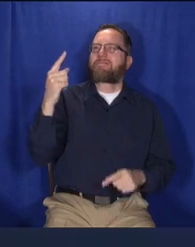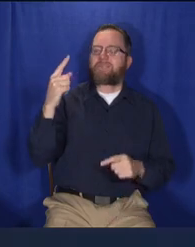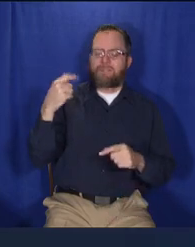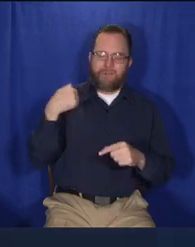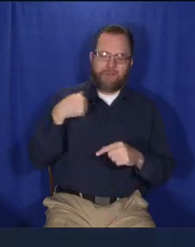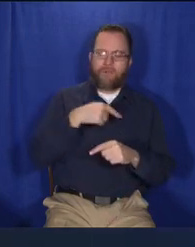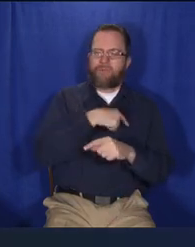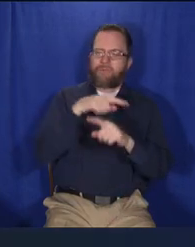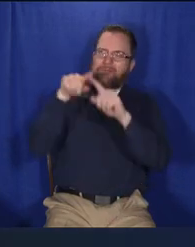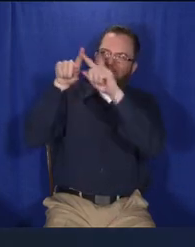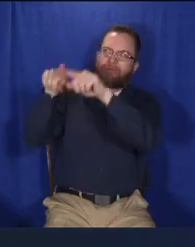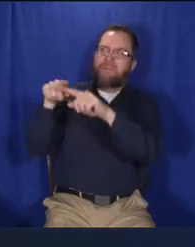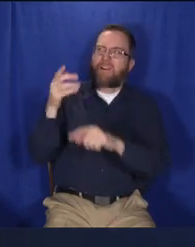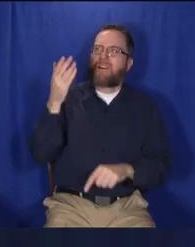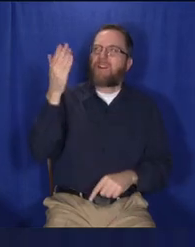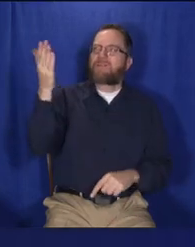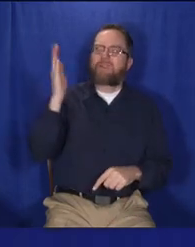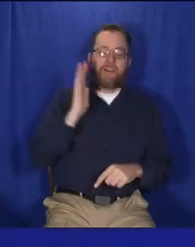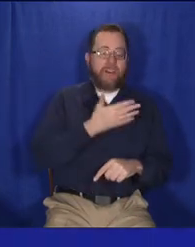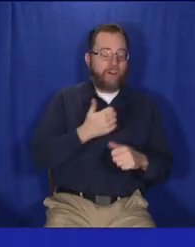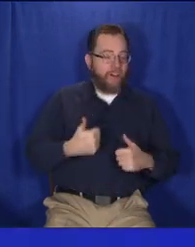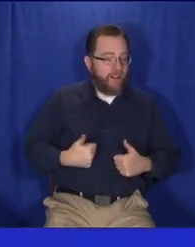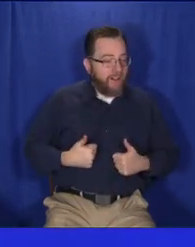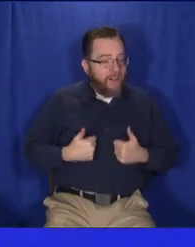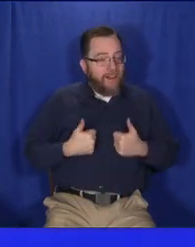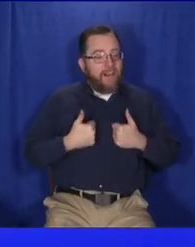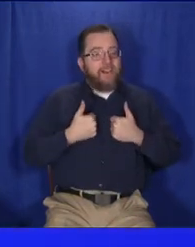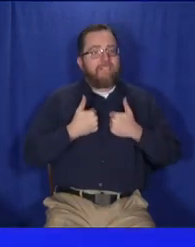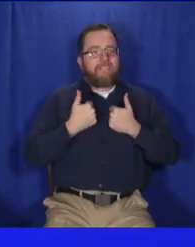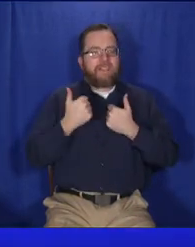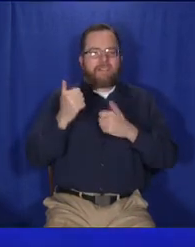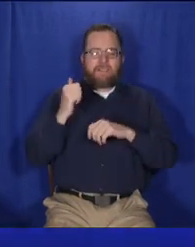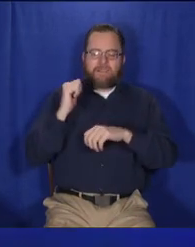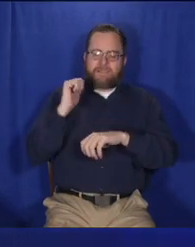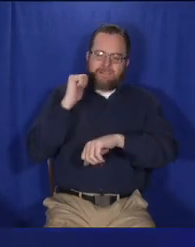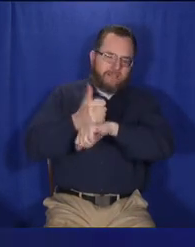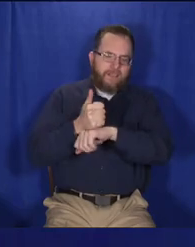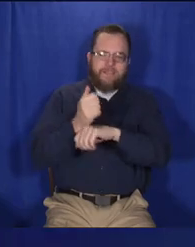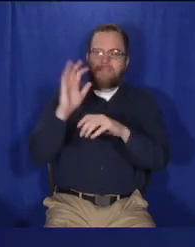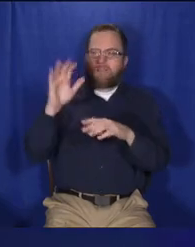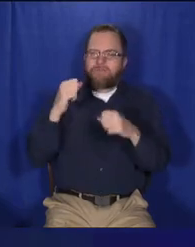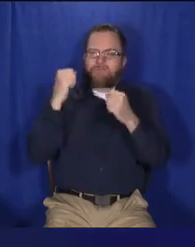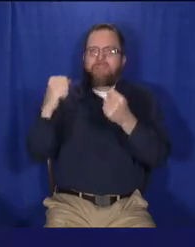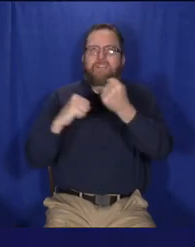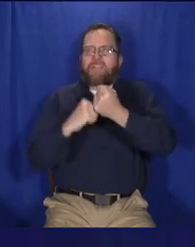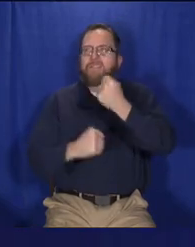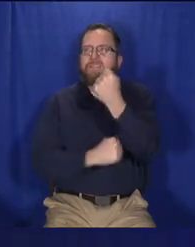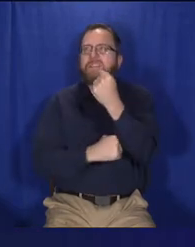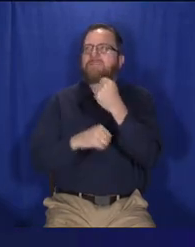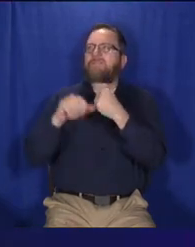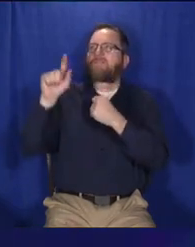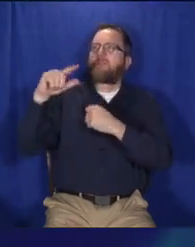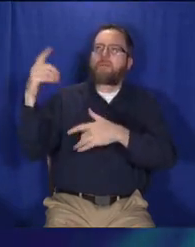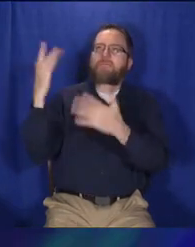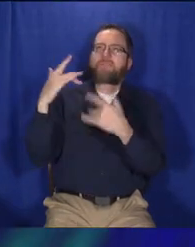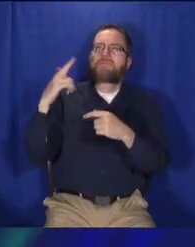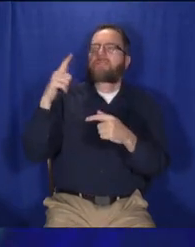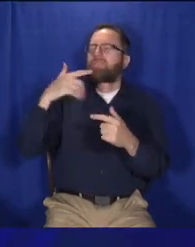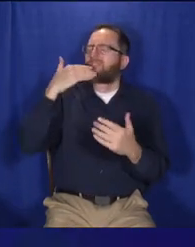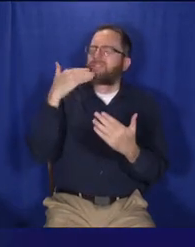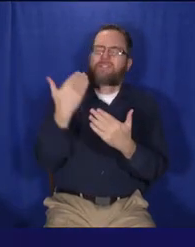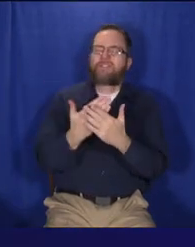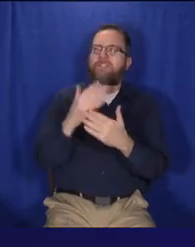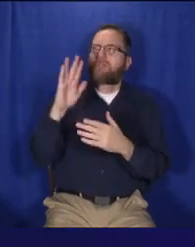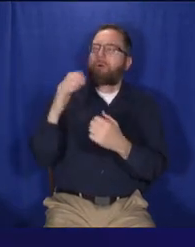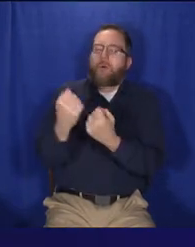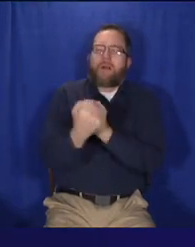God, to build our lives around your word, around your truth, around your goodness, God. Your love is a firm foundation